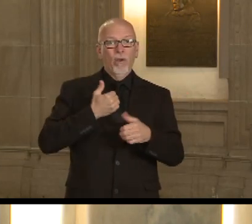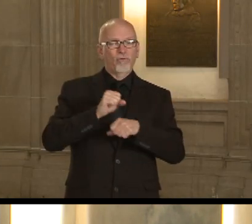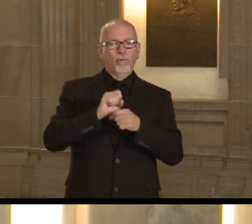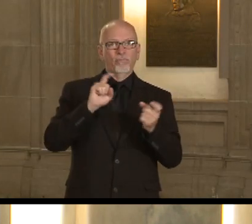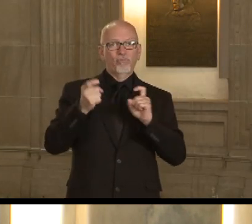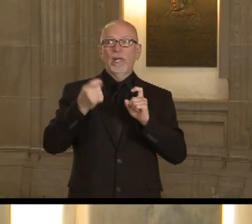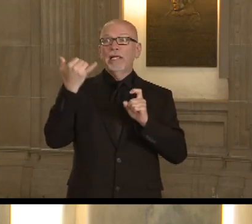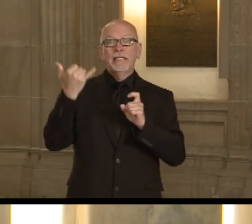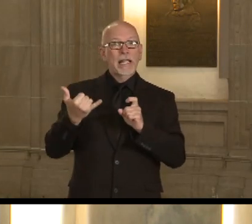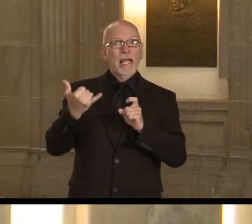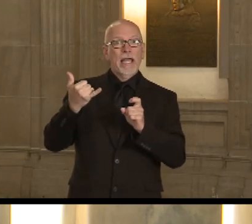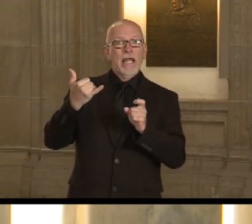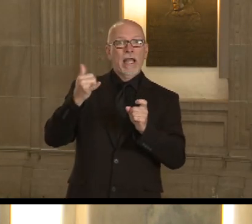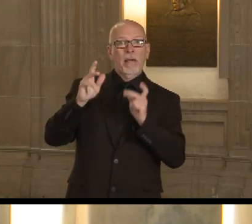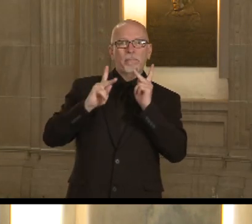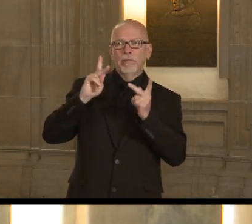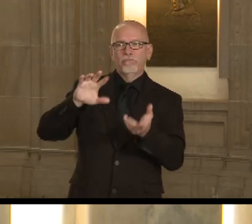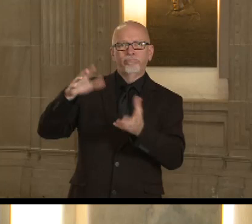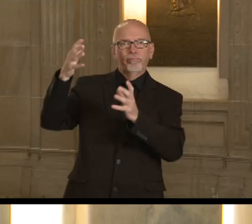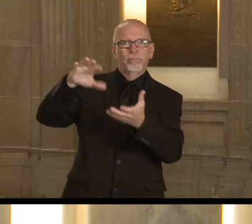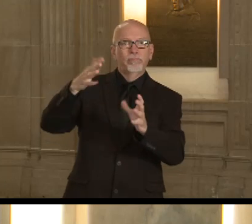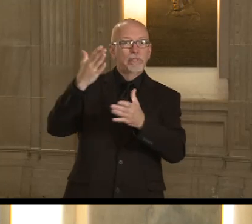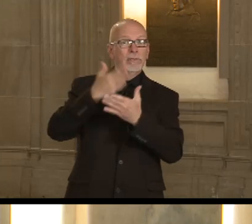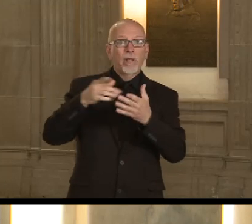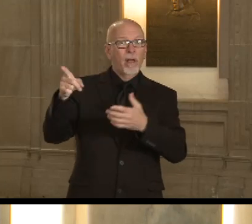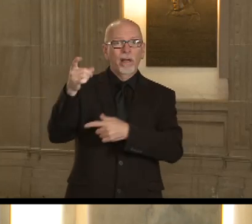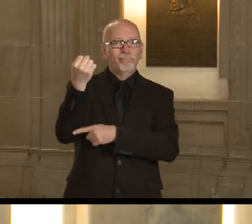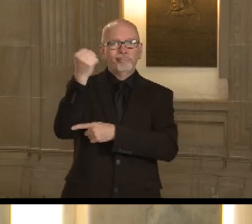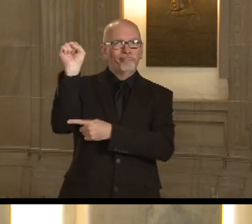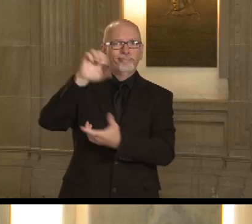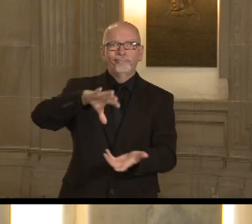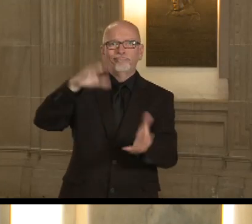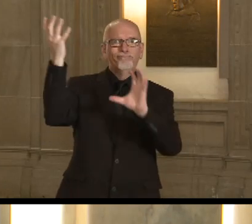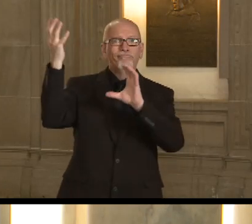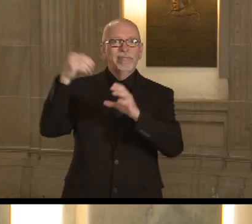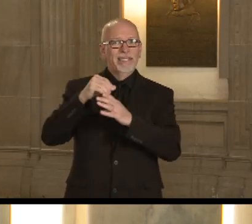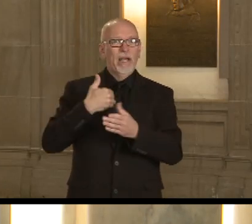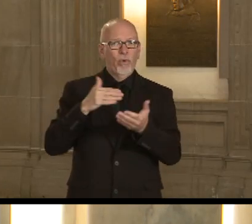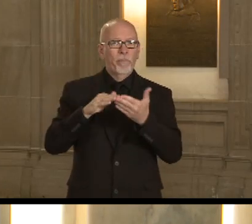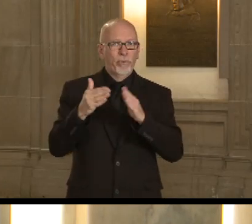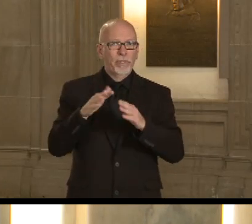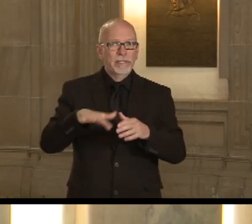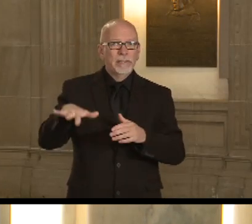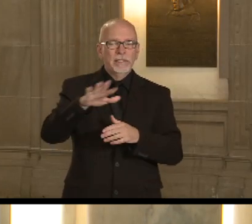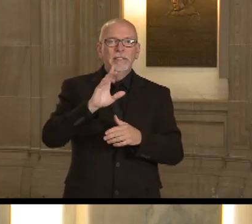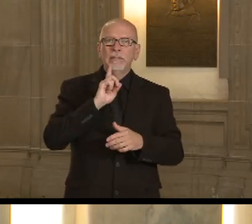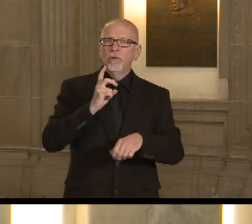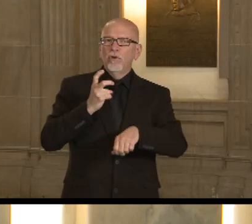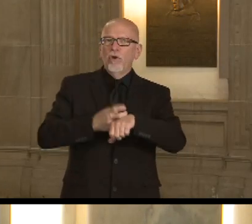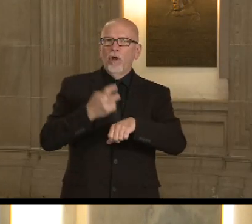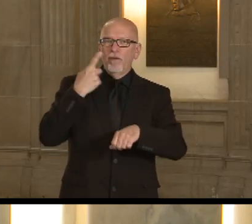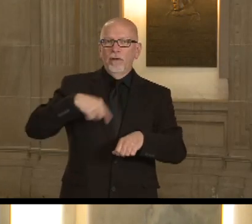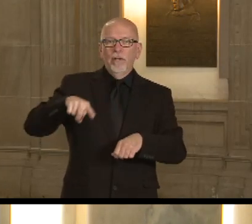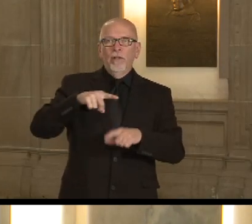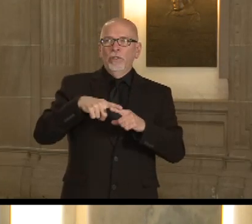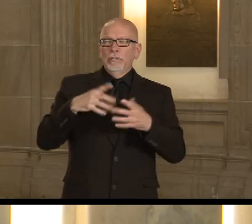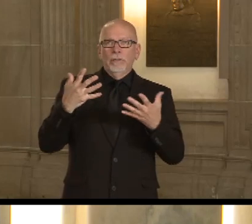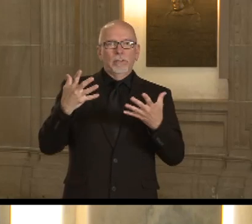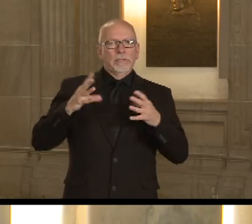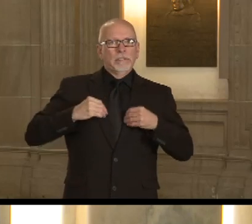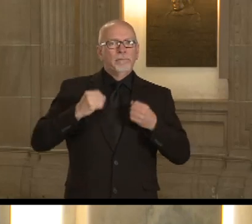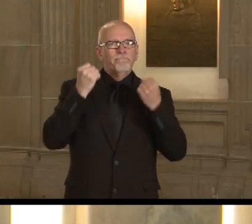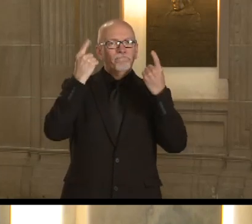now civil unrest, some places even anarchy, in our very communities, is difficult for all of us to